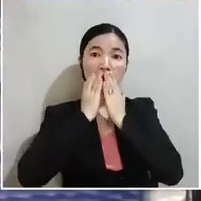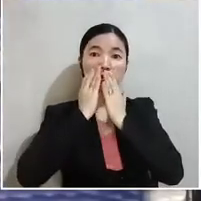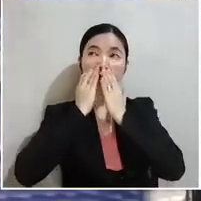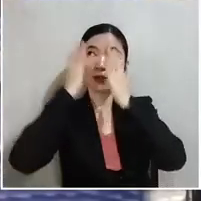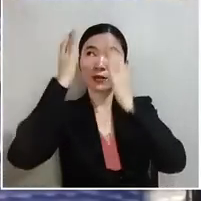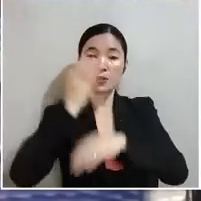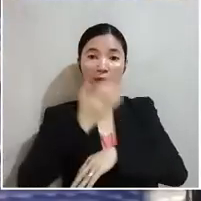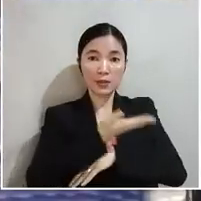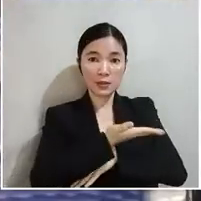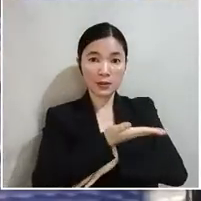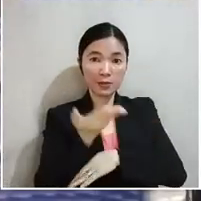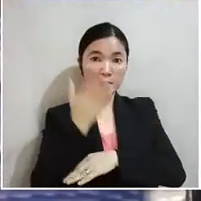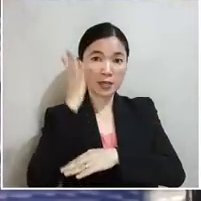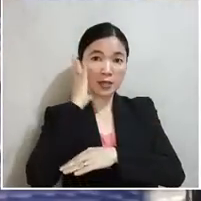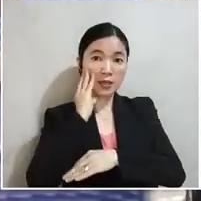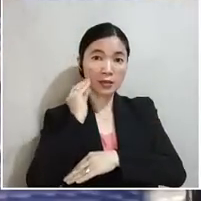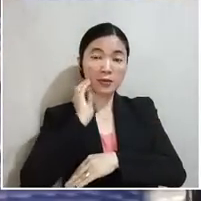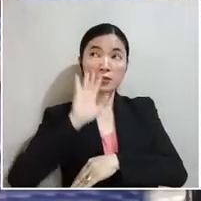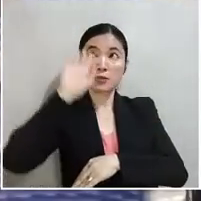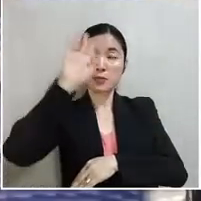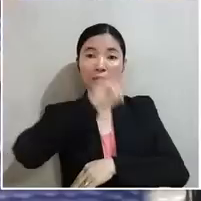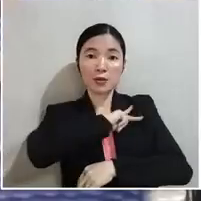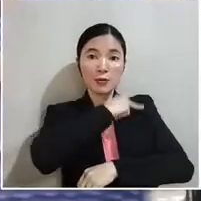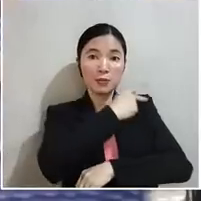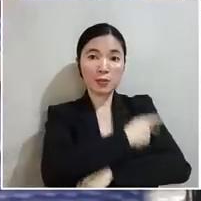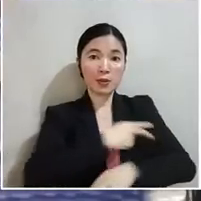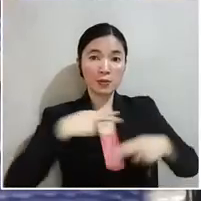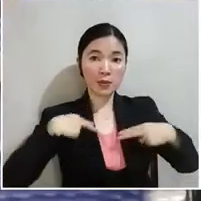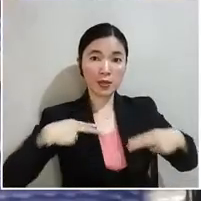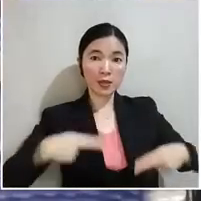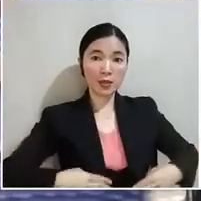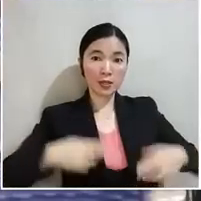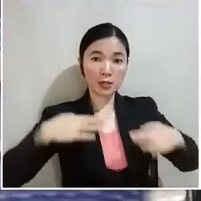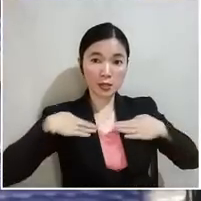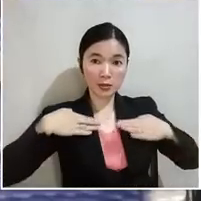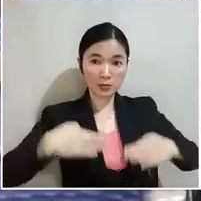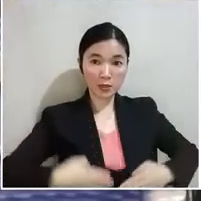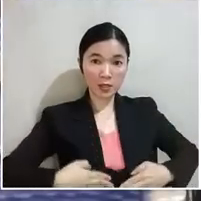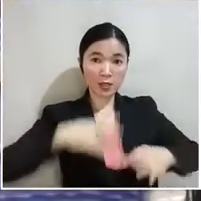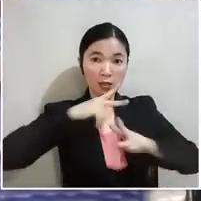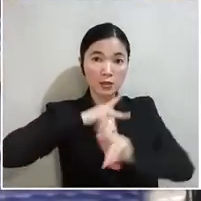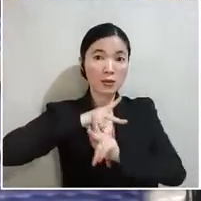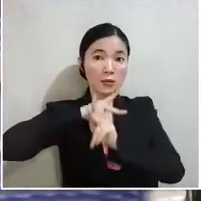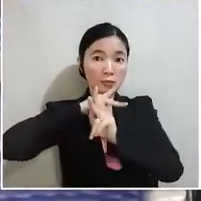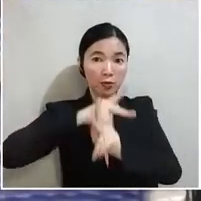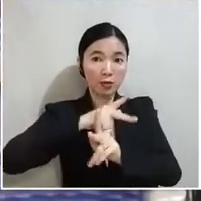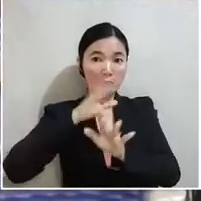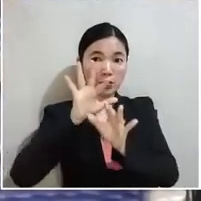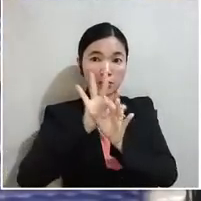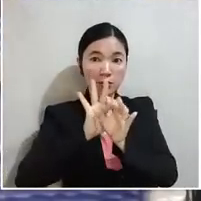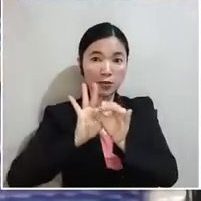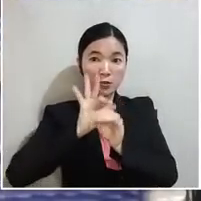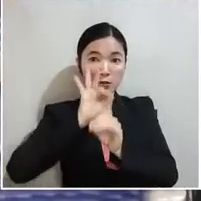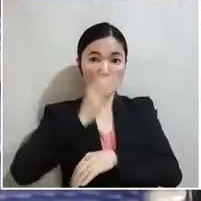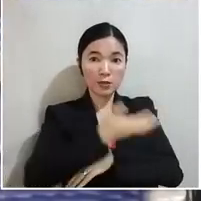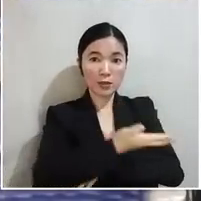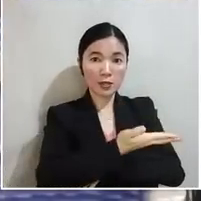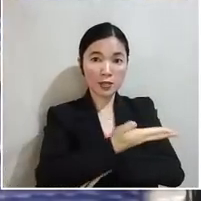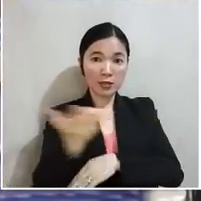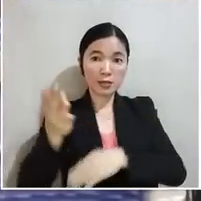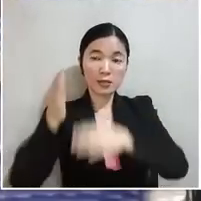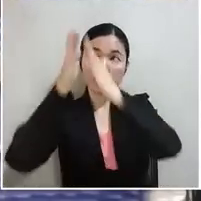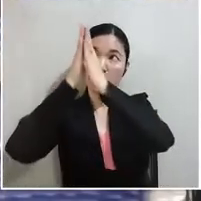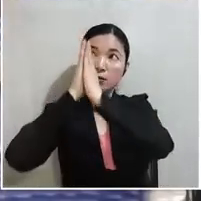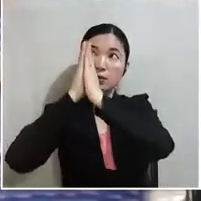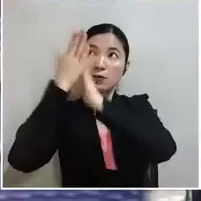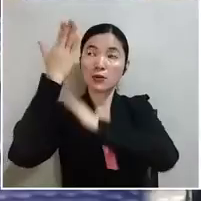thanksgiving, may experience by your power health in body and protection in soul, as they invoke